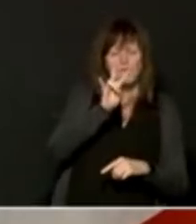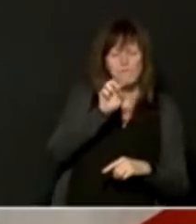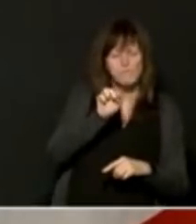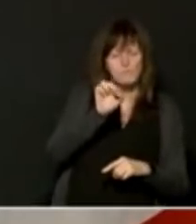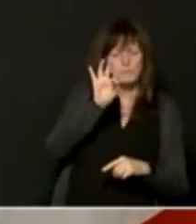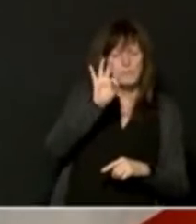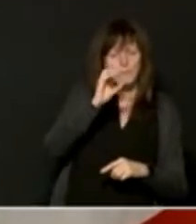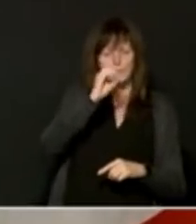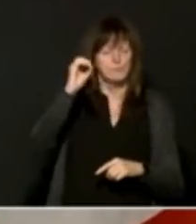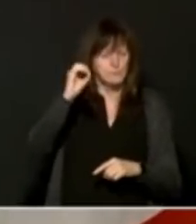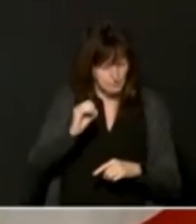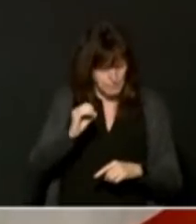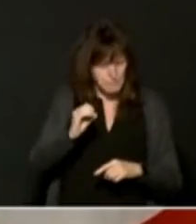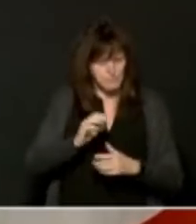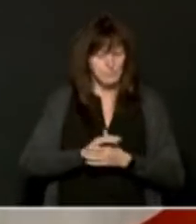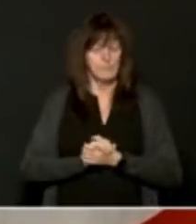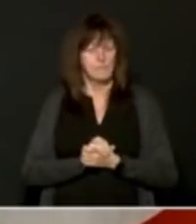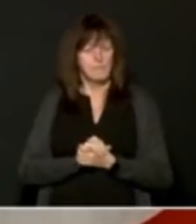There are now